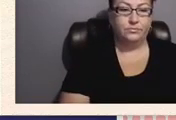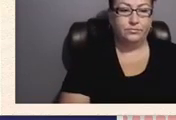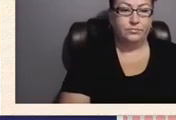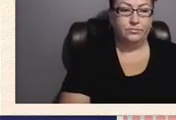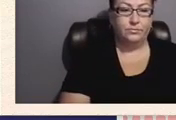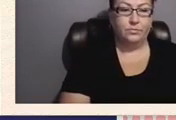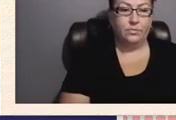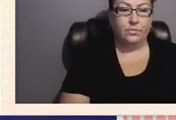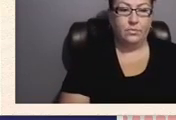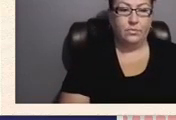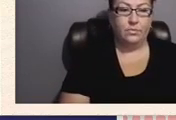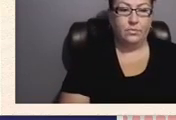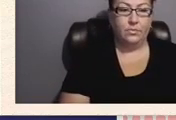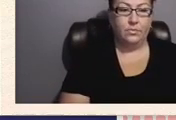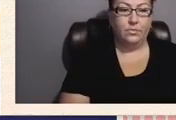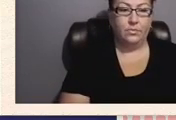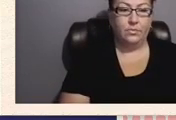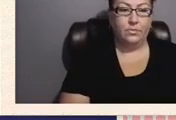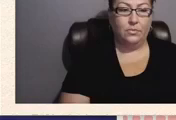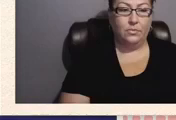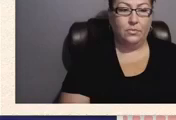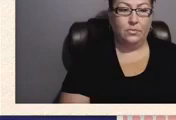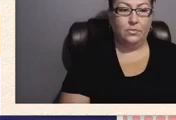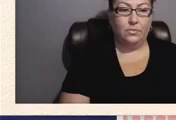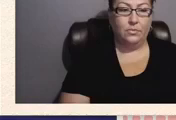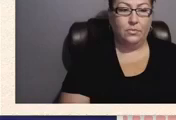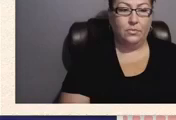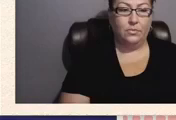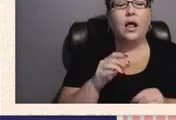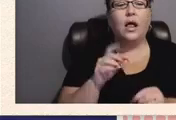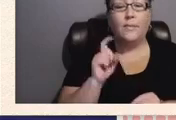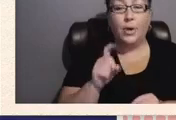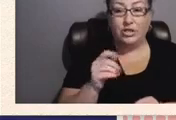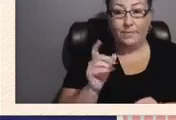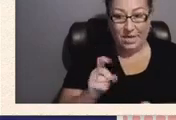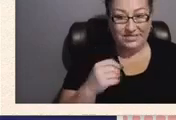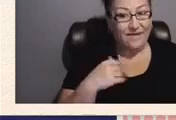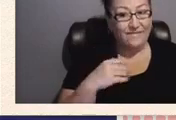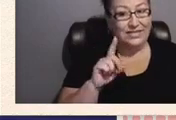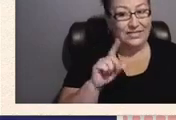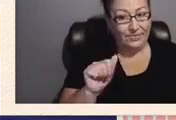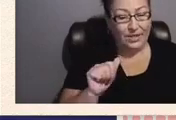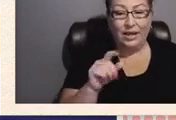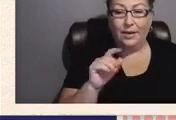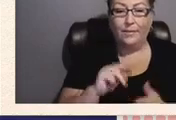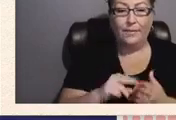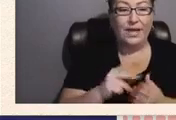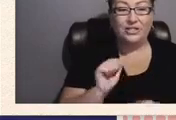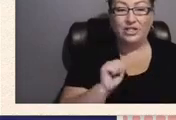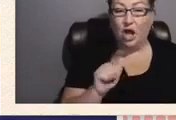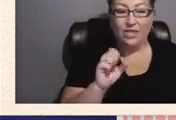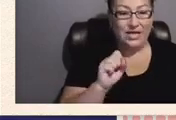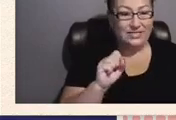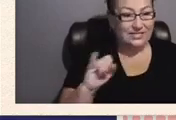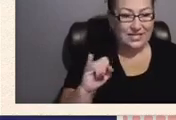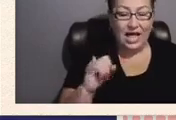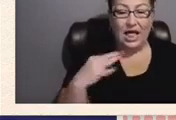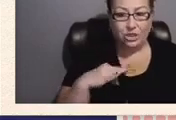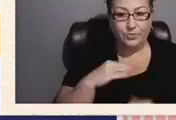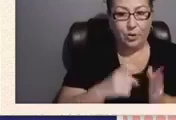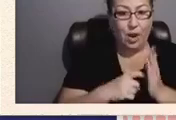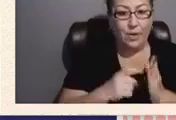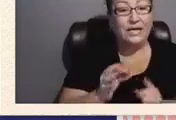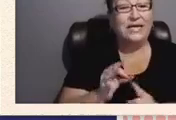To be eligible, the individual must have a disability, meets all the SSI eligibility requirements except for the countable